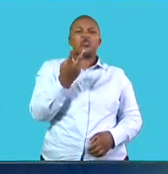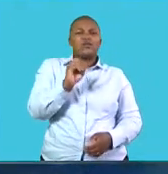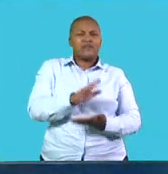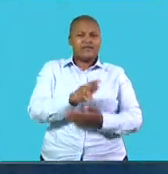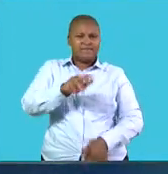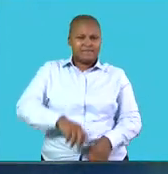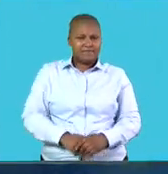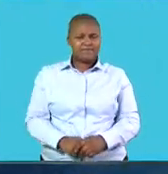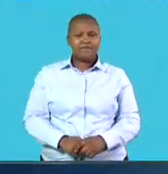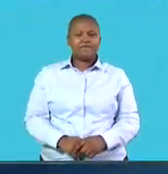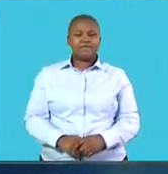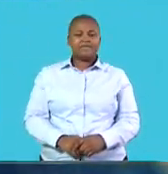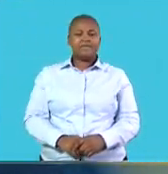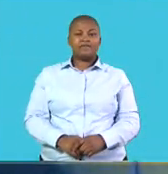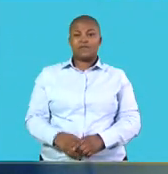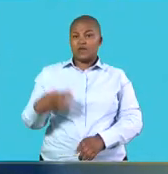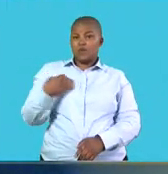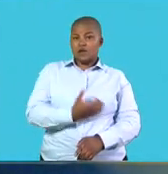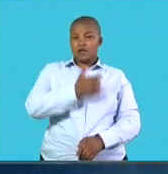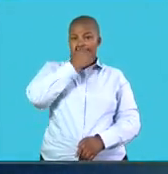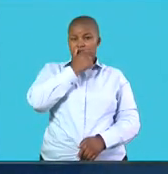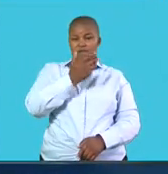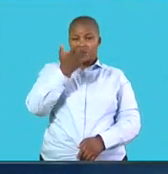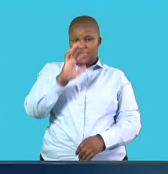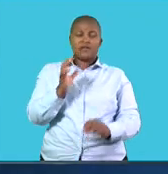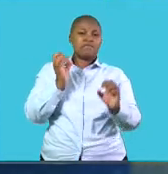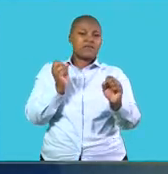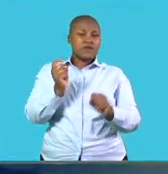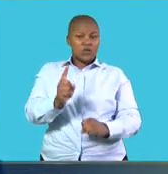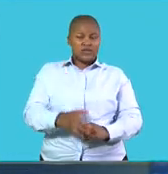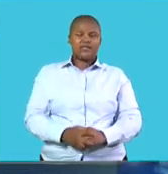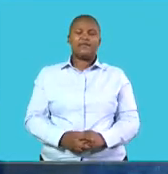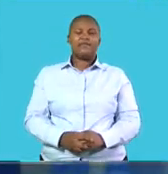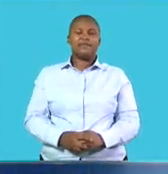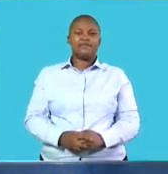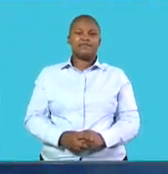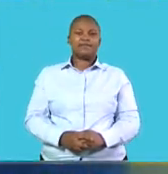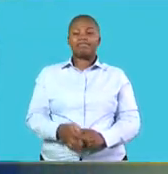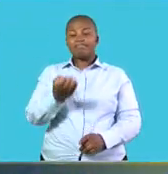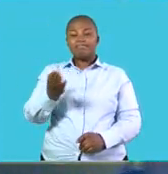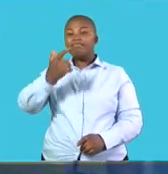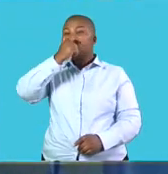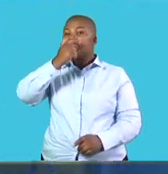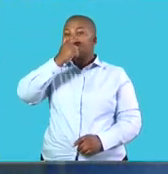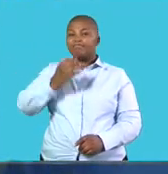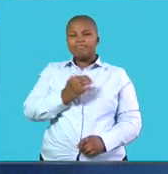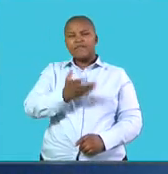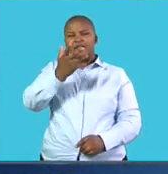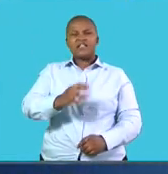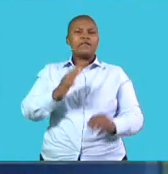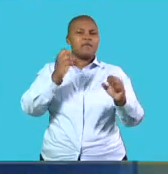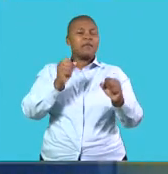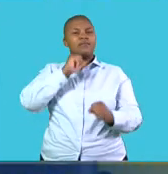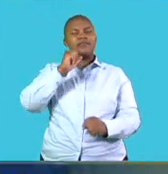2019. Puong ya hae ho faneng ka moralo wa mokga, Moporesidente wa naha e leng Cyril Ramaphosa o boletse ha mokga